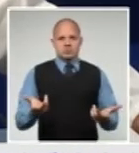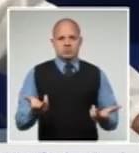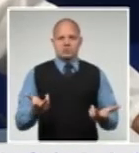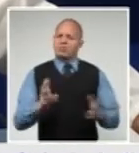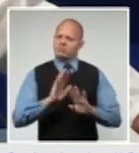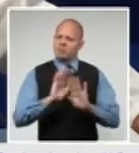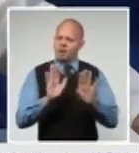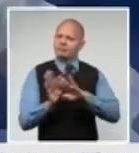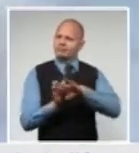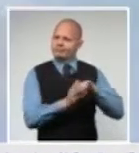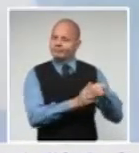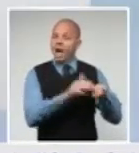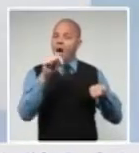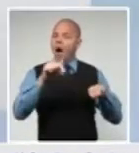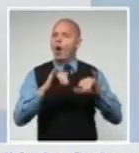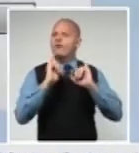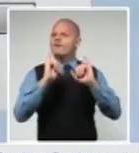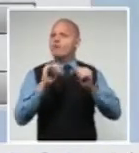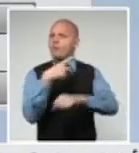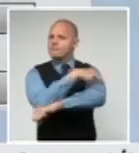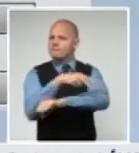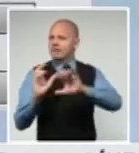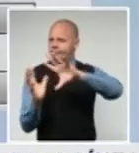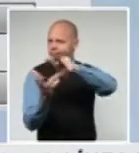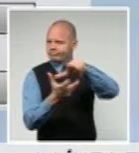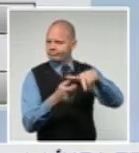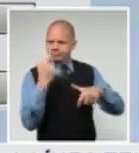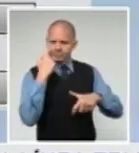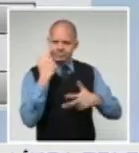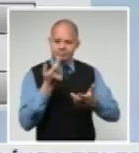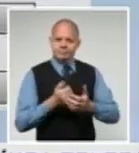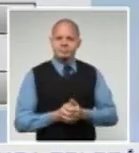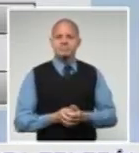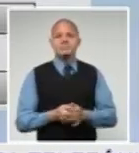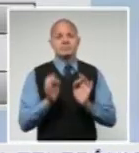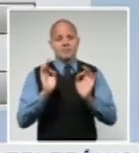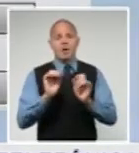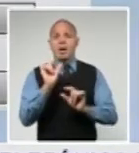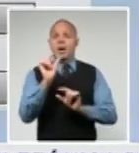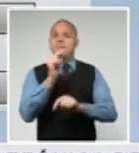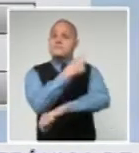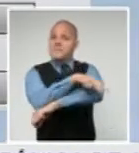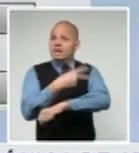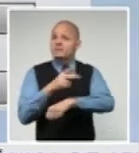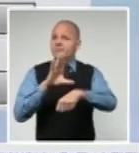COVID-19 pandemic remains to be present in 185 countries.